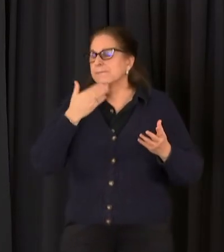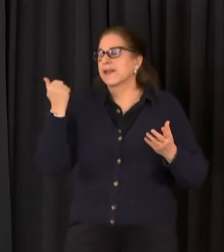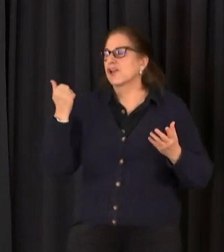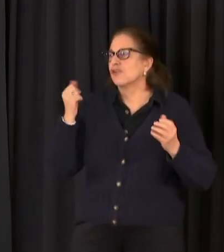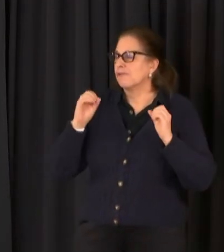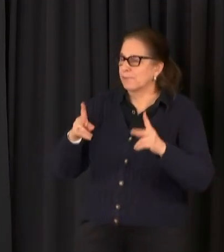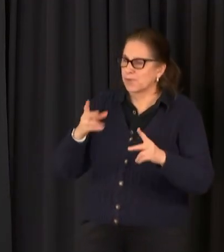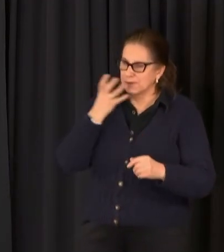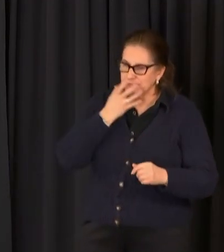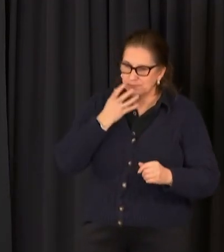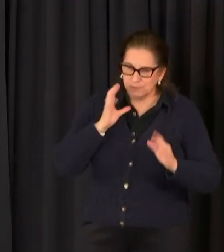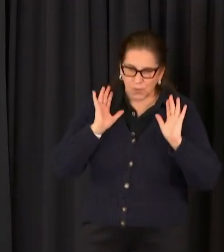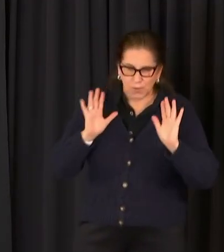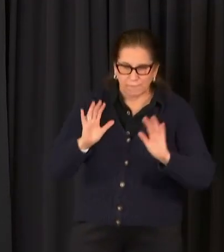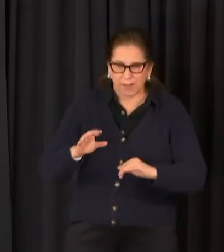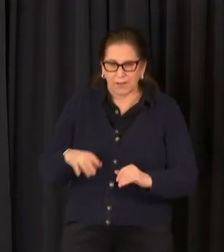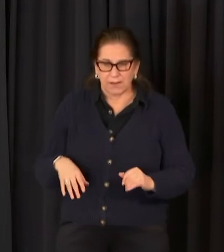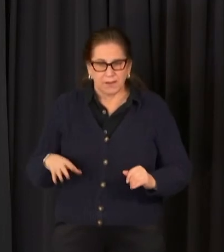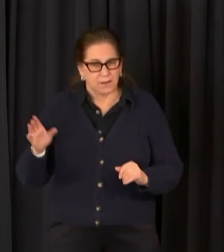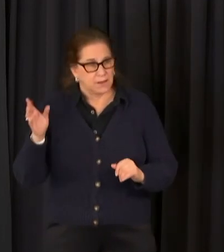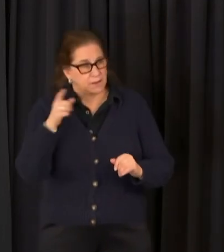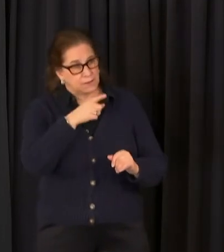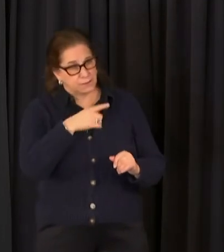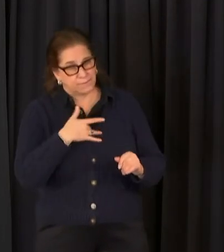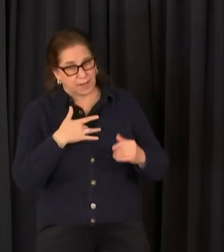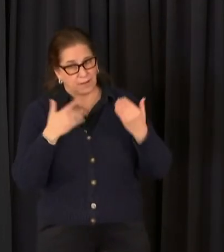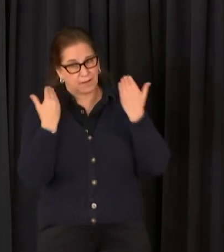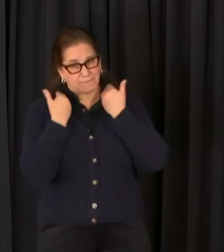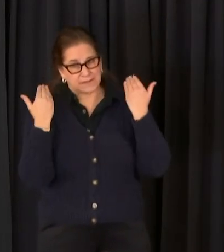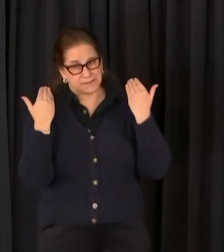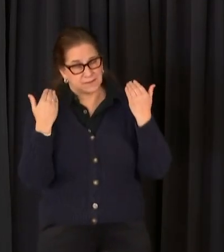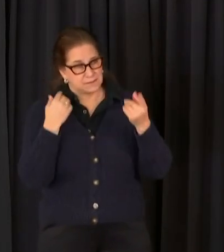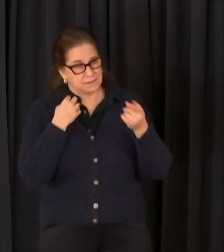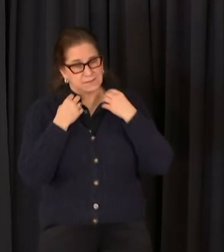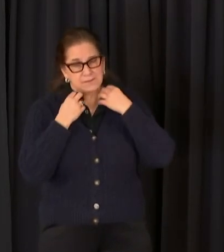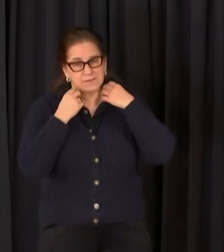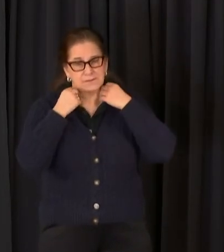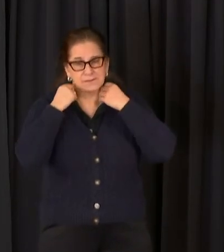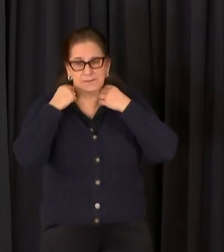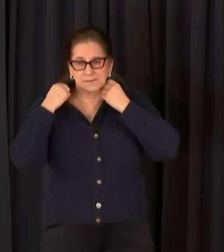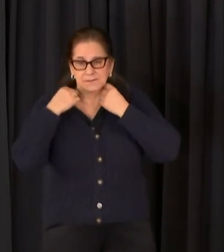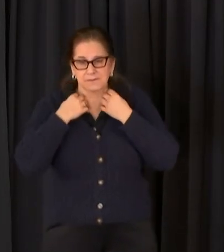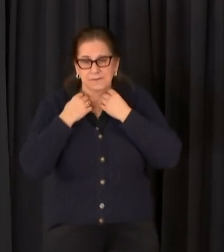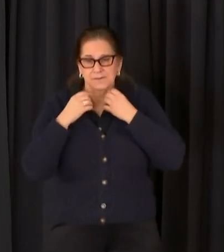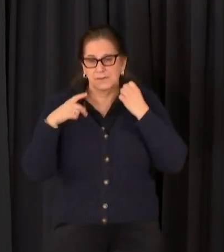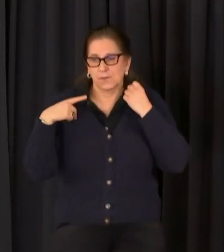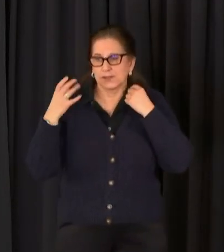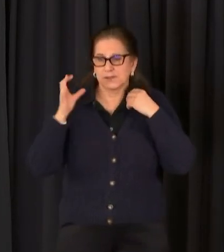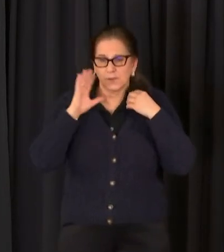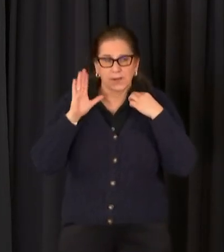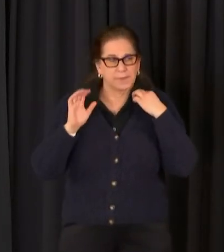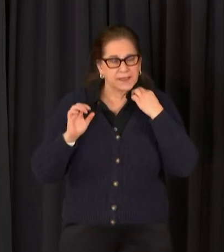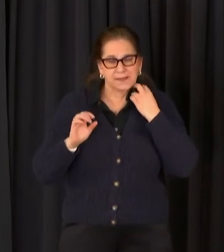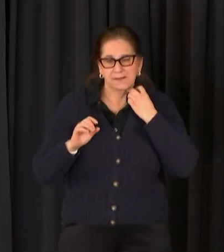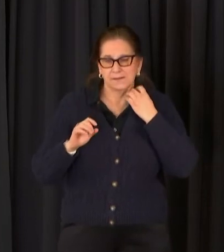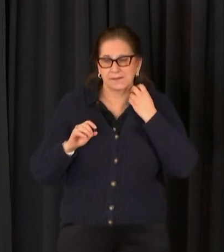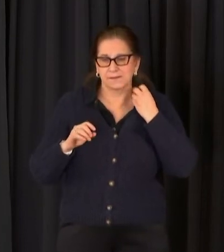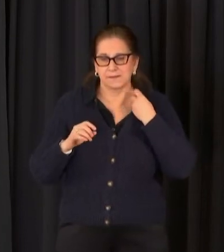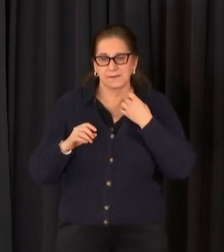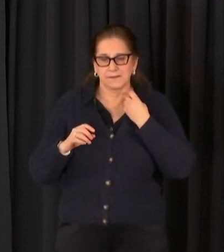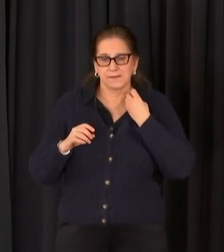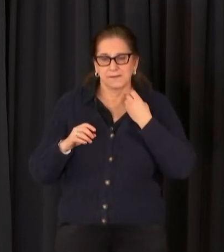opportunity. And finally, Mayor, are you convinced that DC will be let's say, treated as a state this